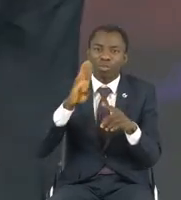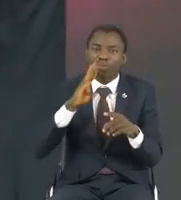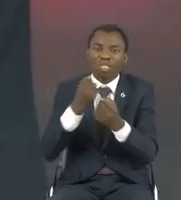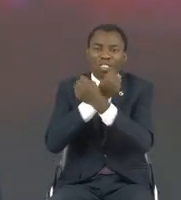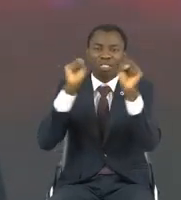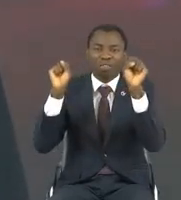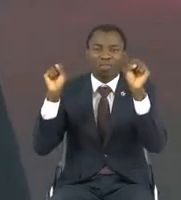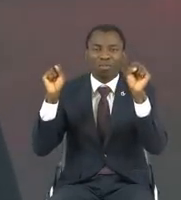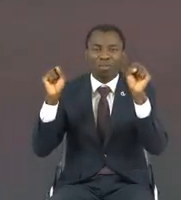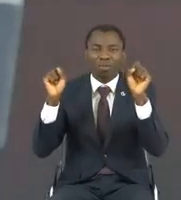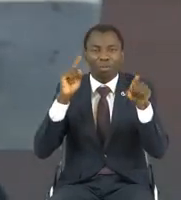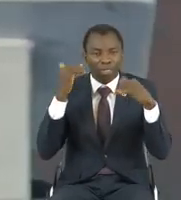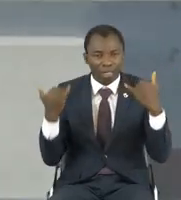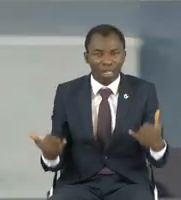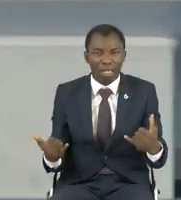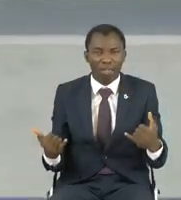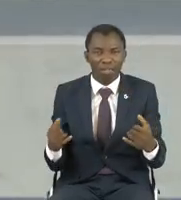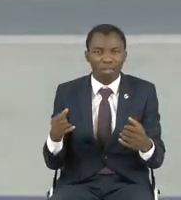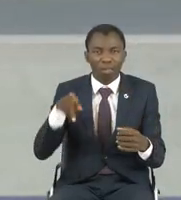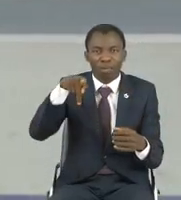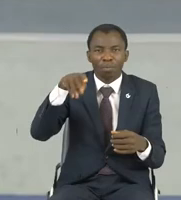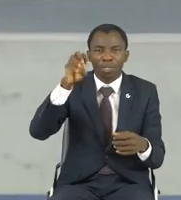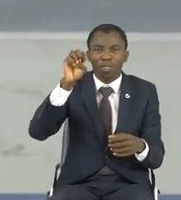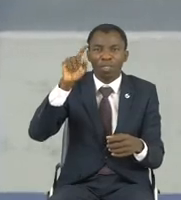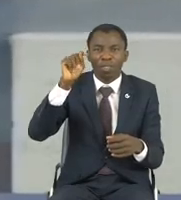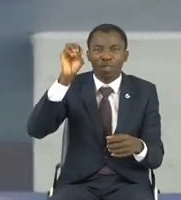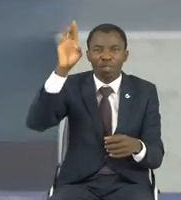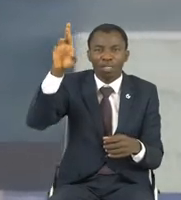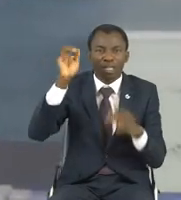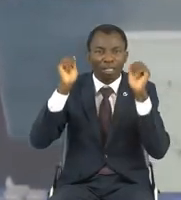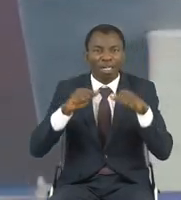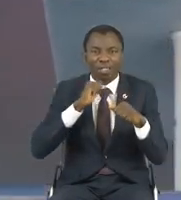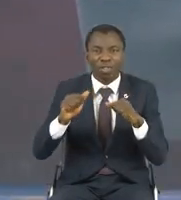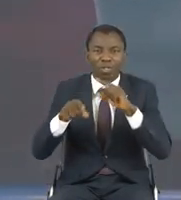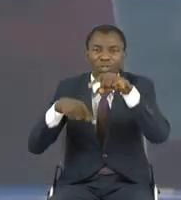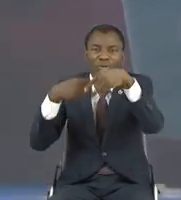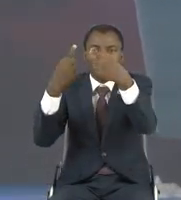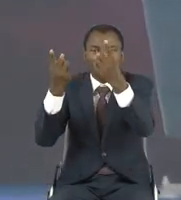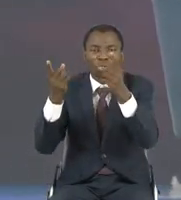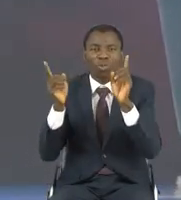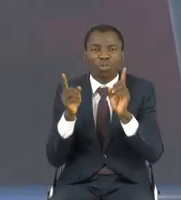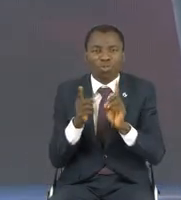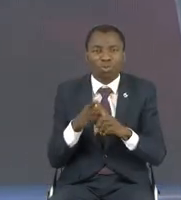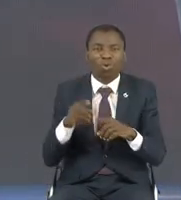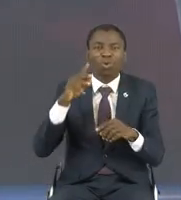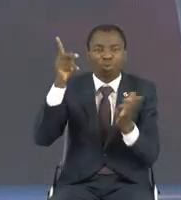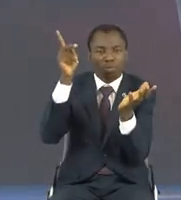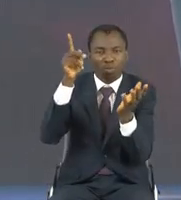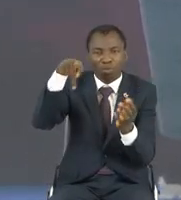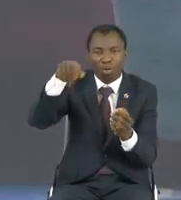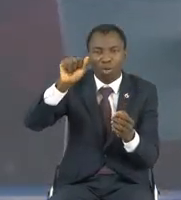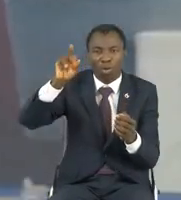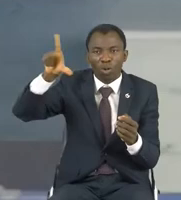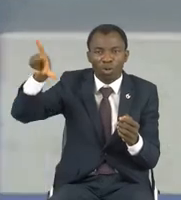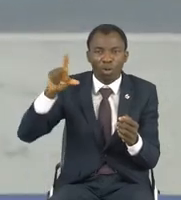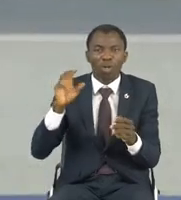Now, Peter could not go to Paul. James could not go to Paul. All the people